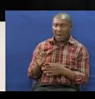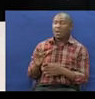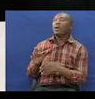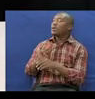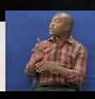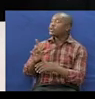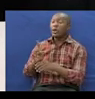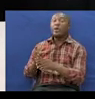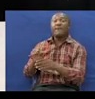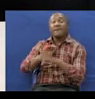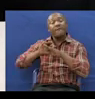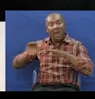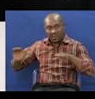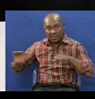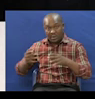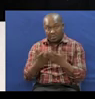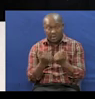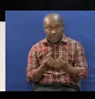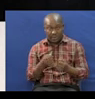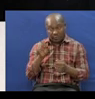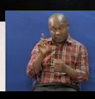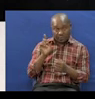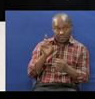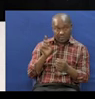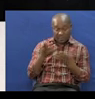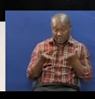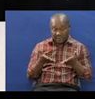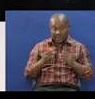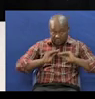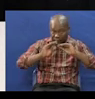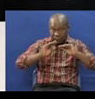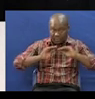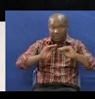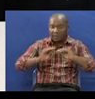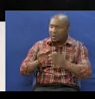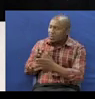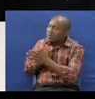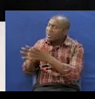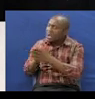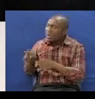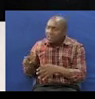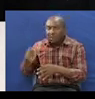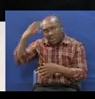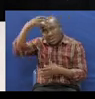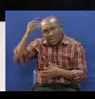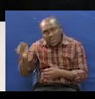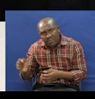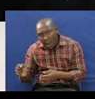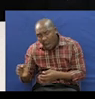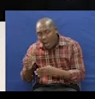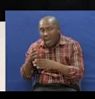times. You, after this lesson, how would you use this knowledge to